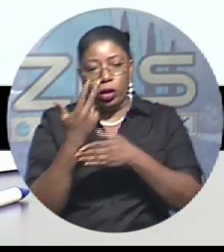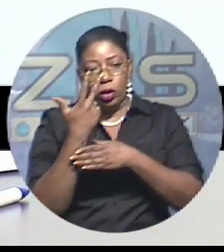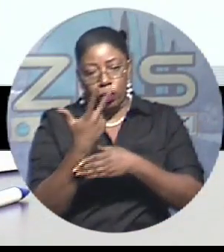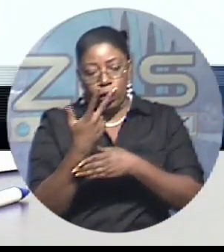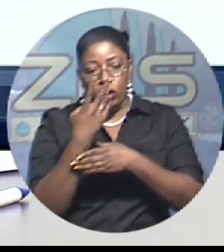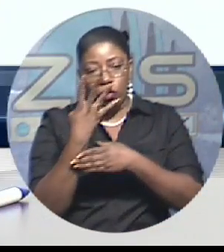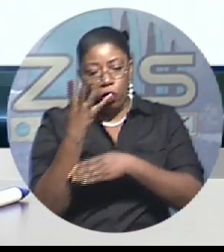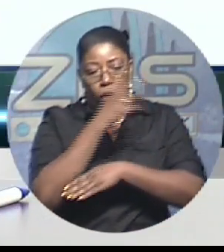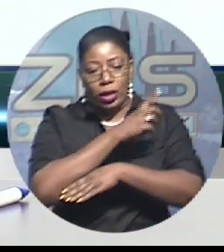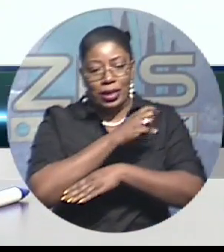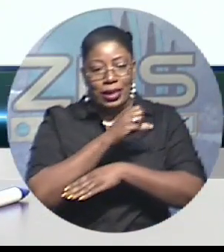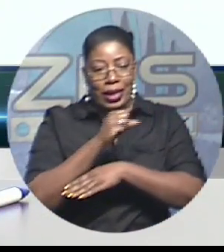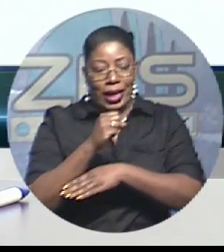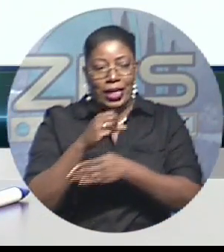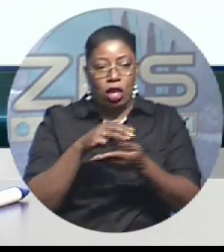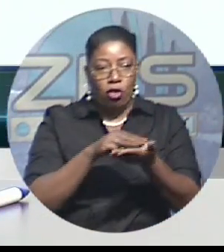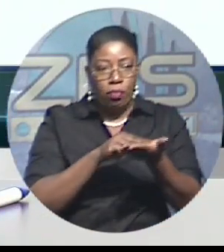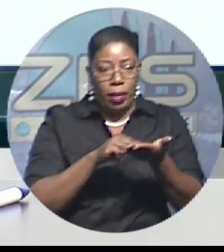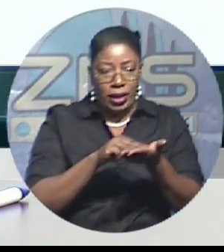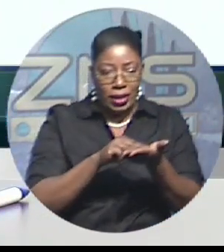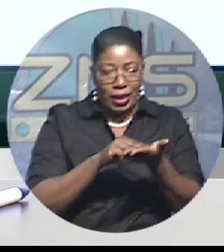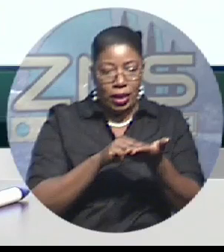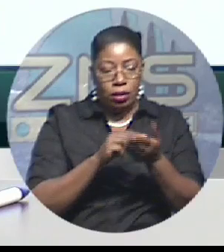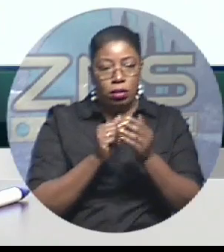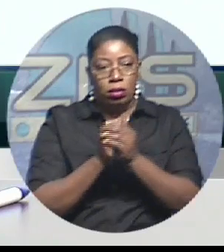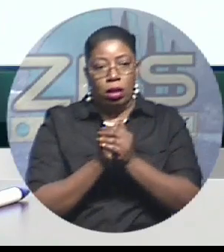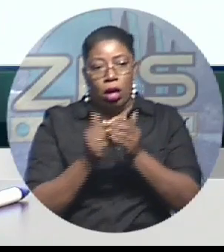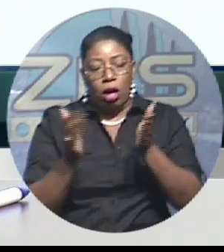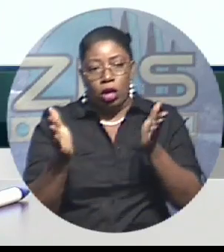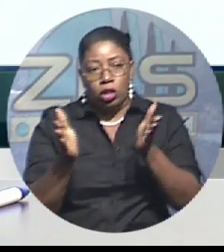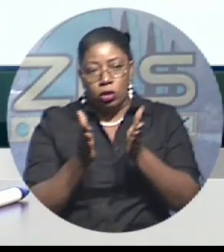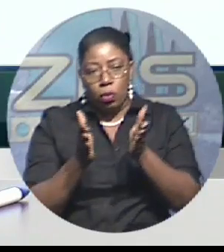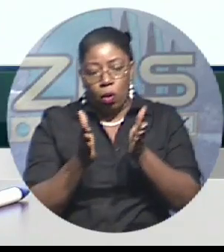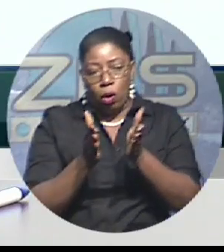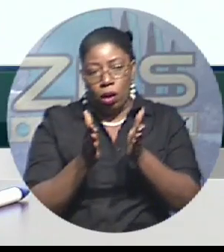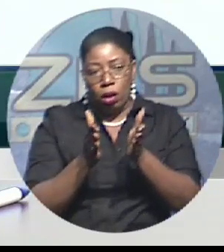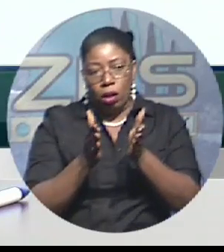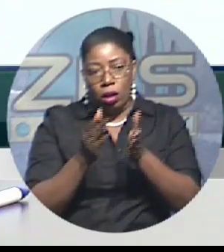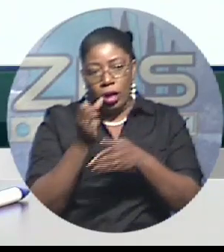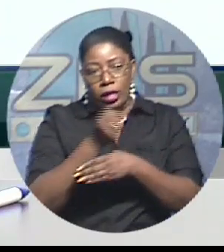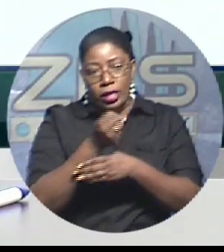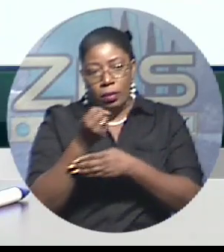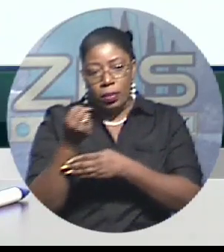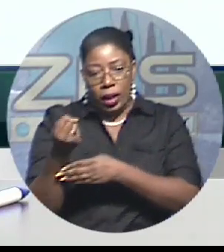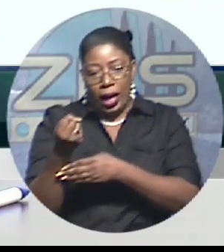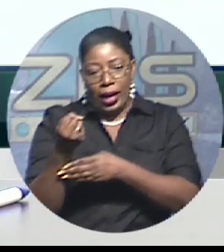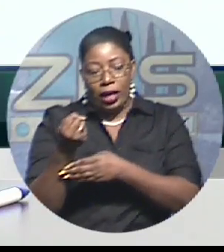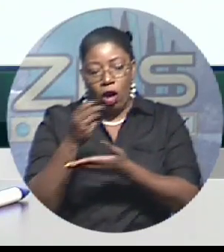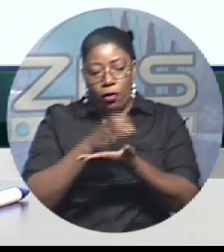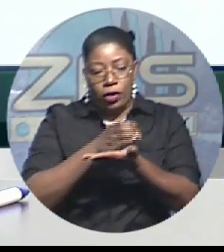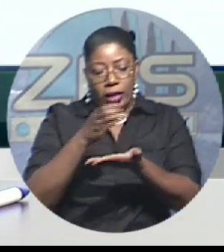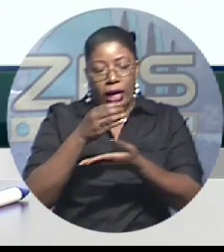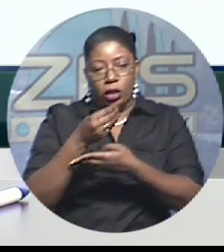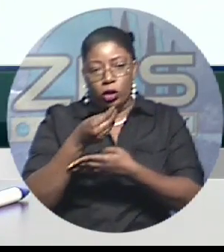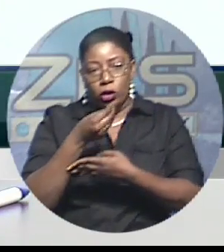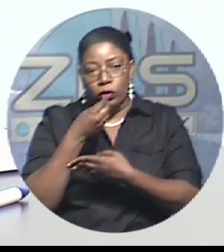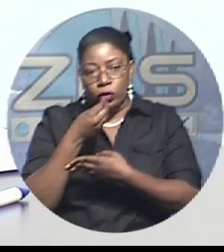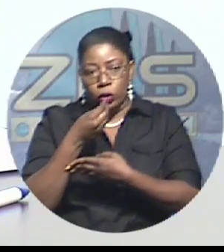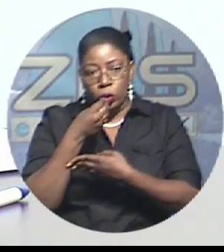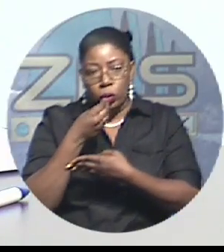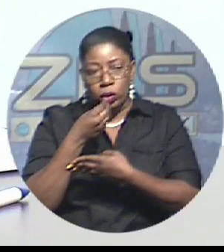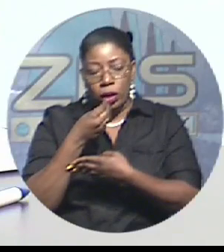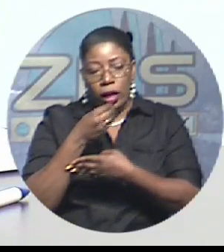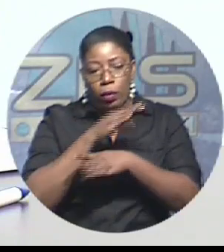of supply of medication. Also, a small food supply with preferably canned goods, because as a result that we wouldn't